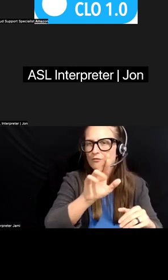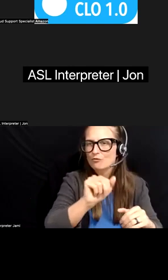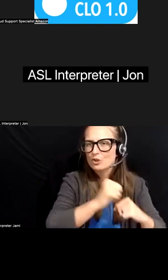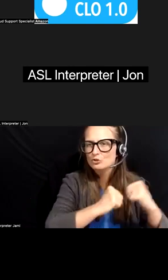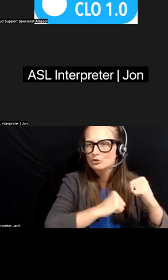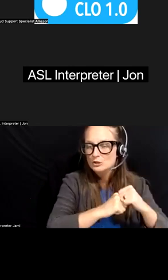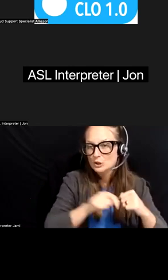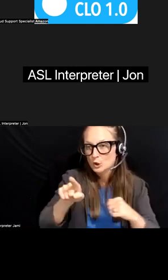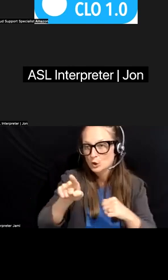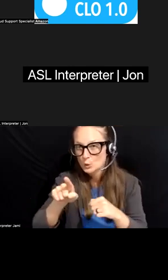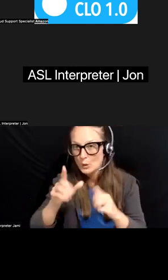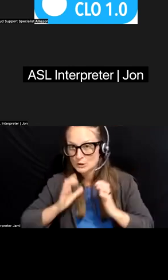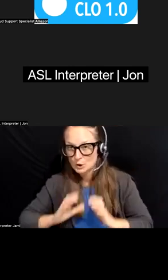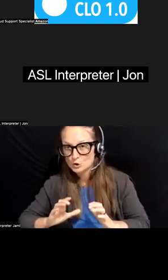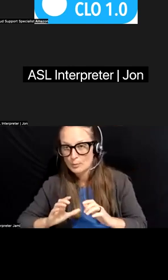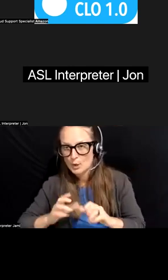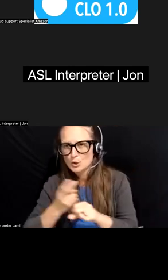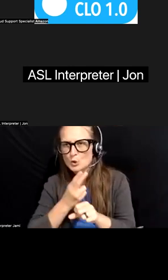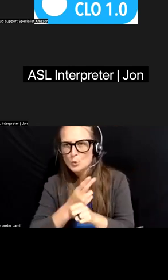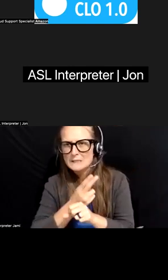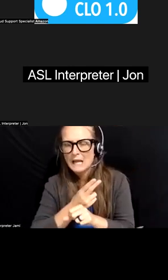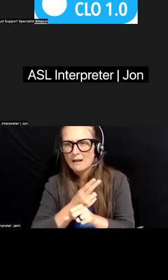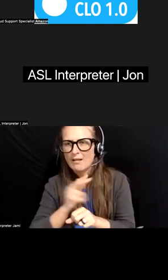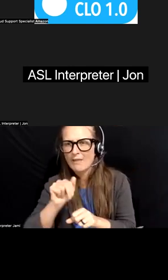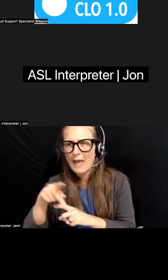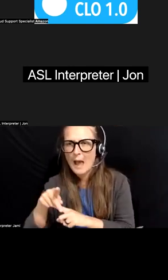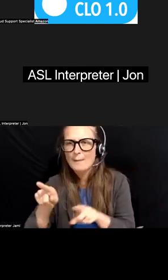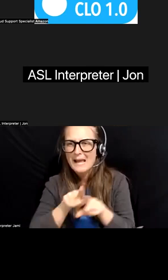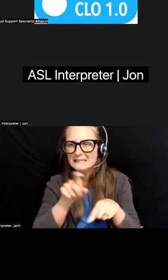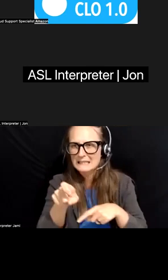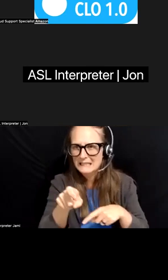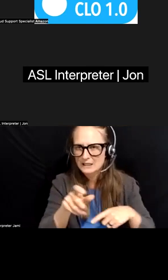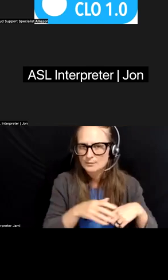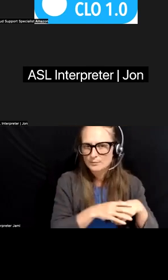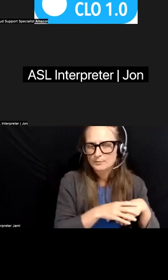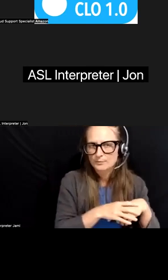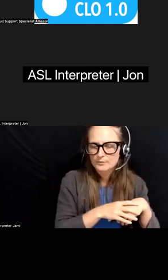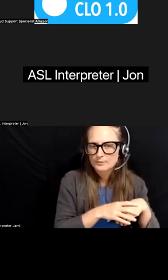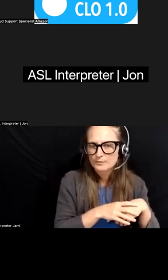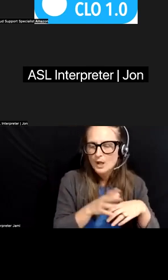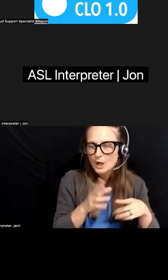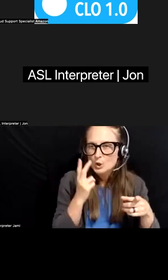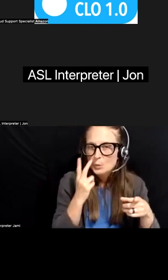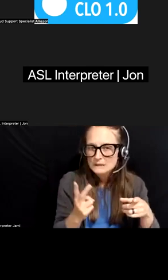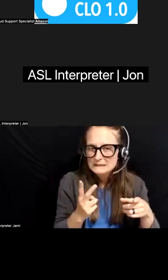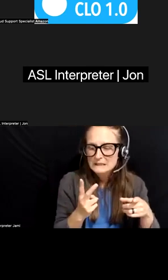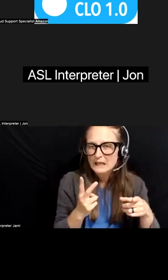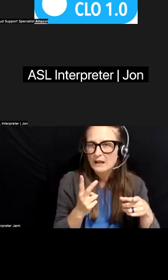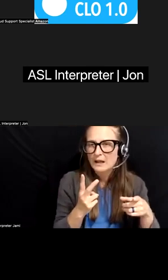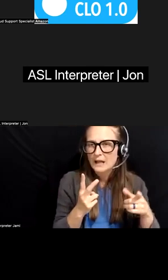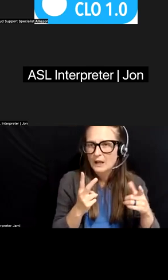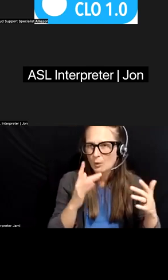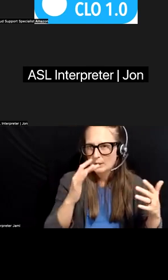just using the application as needed. The next, and you'll see, the further we go down